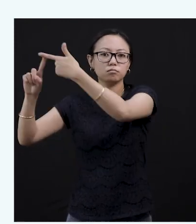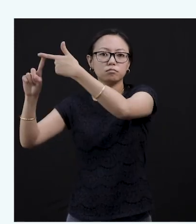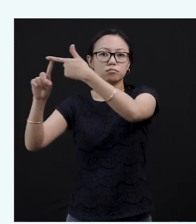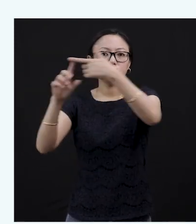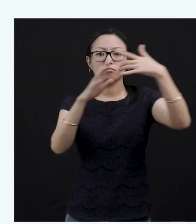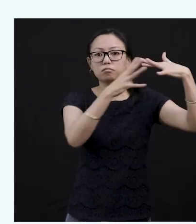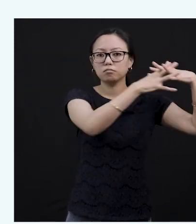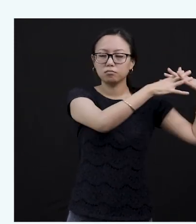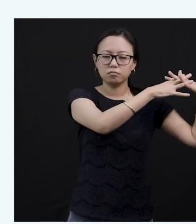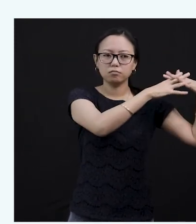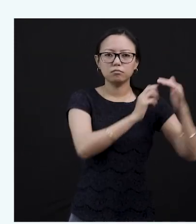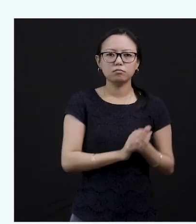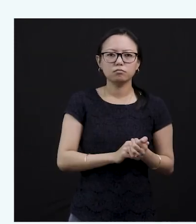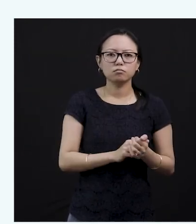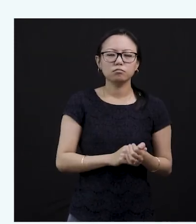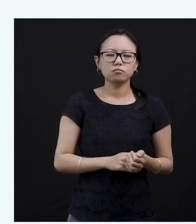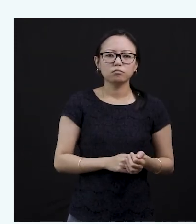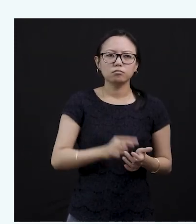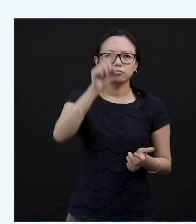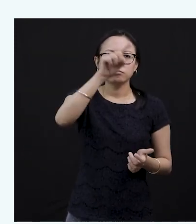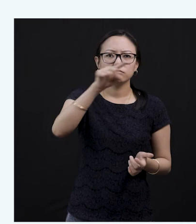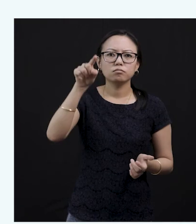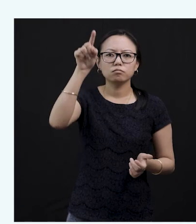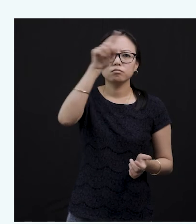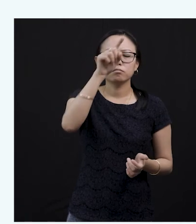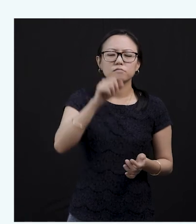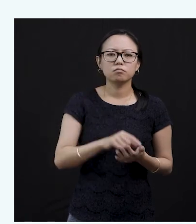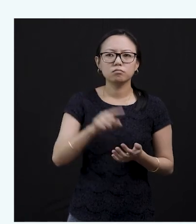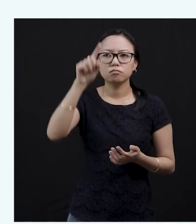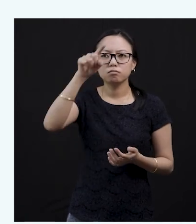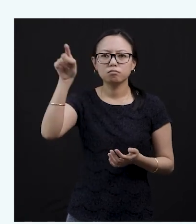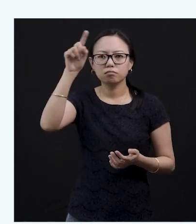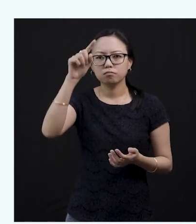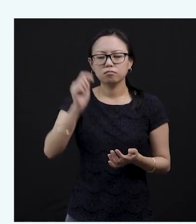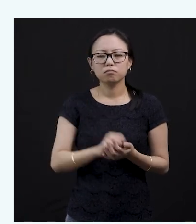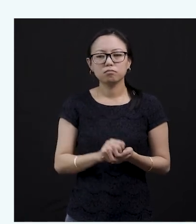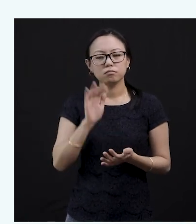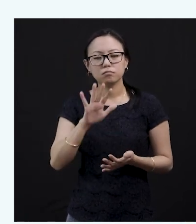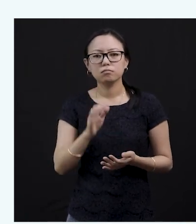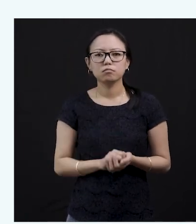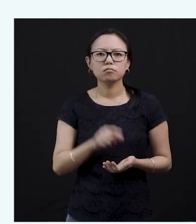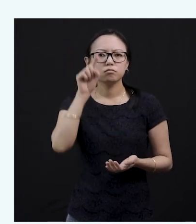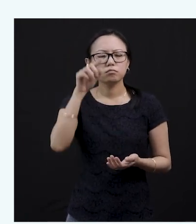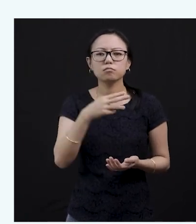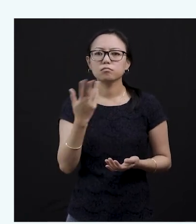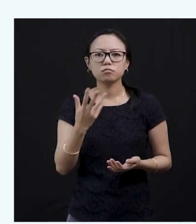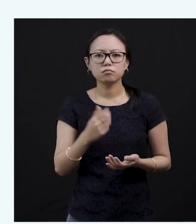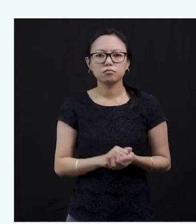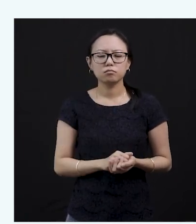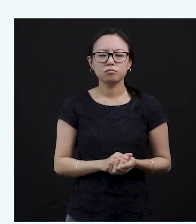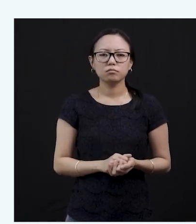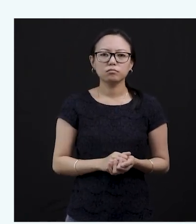boxes. These boxes are known as grid, G-R-I-D, grid. Now, with the help of this